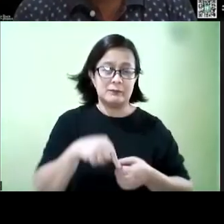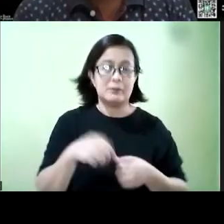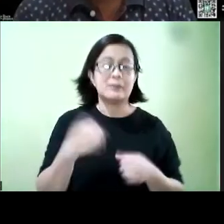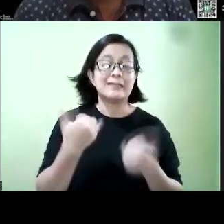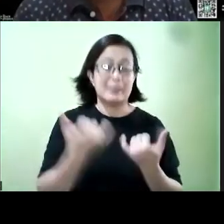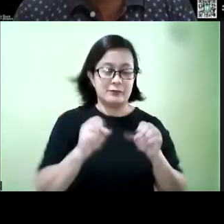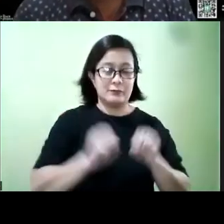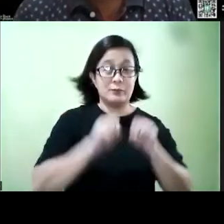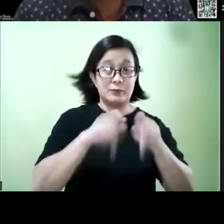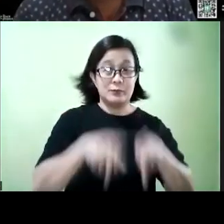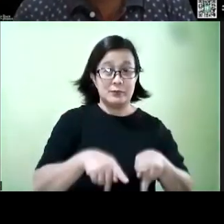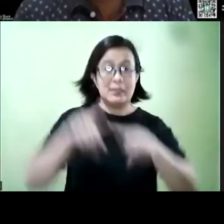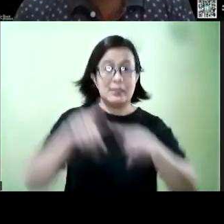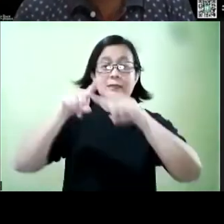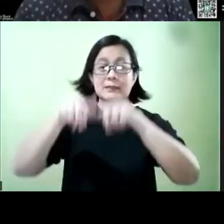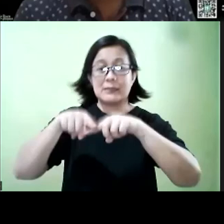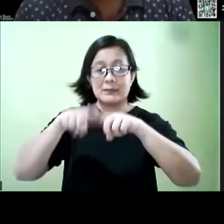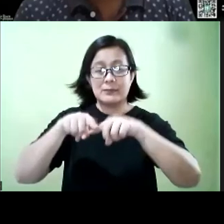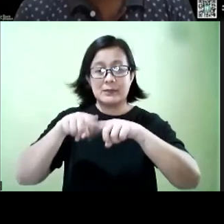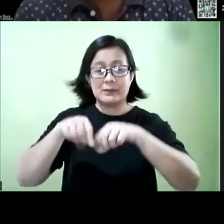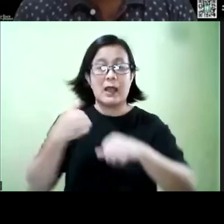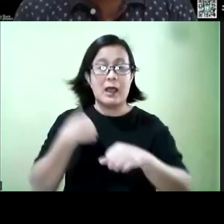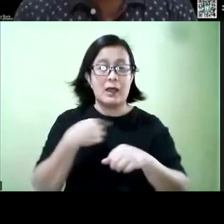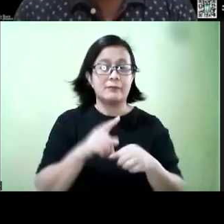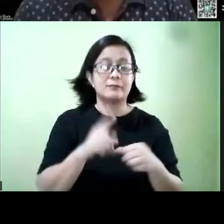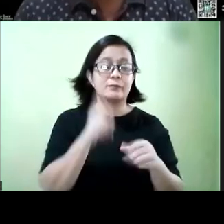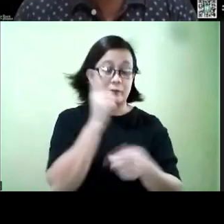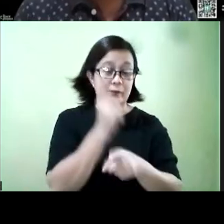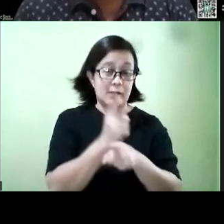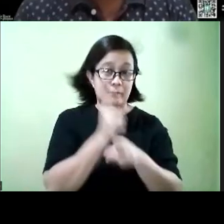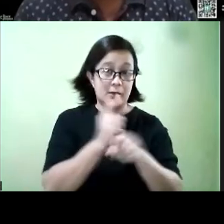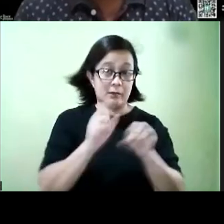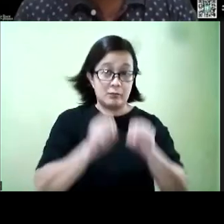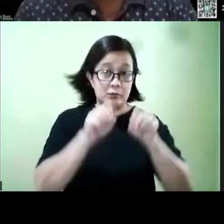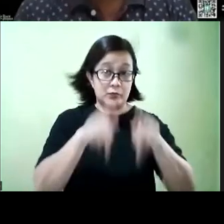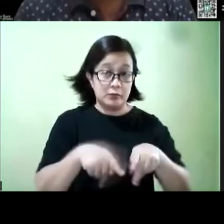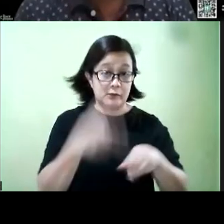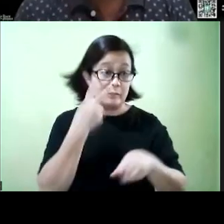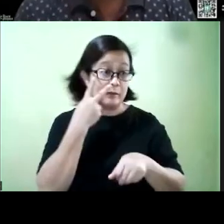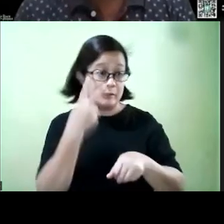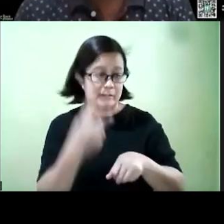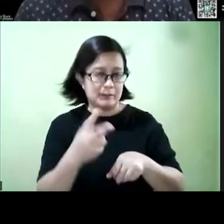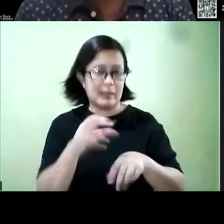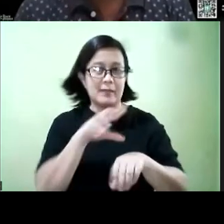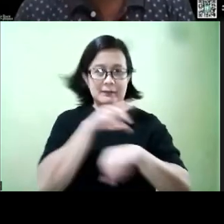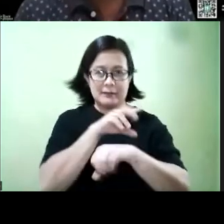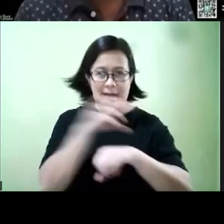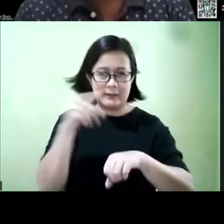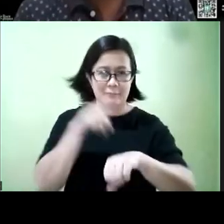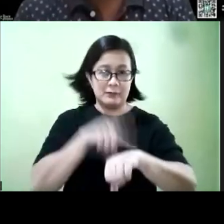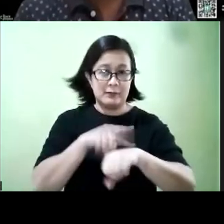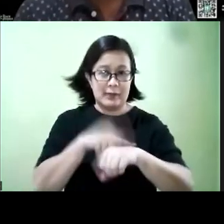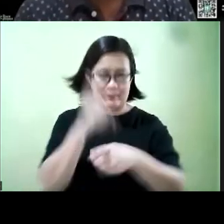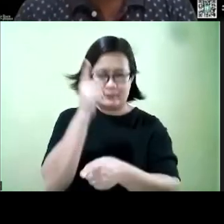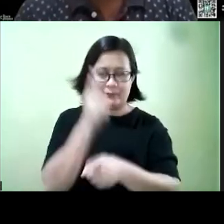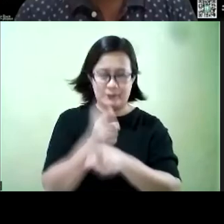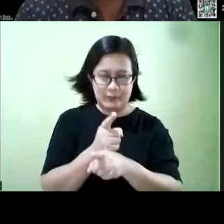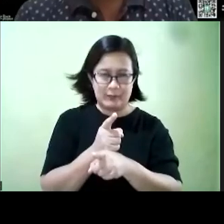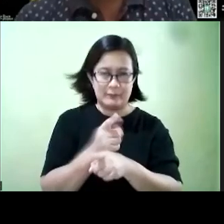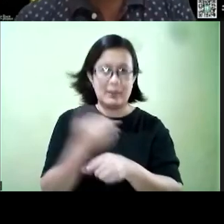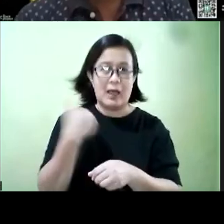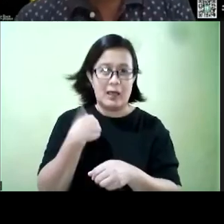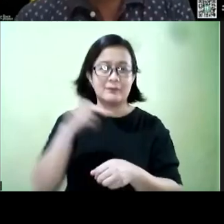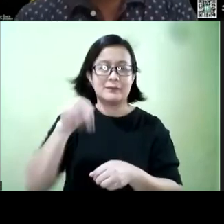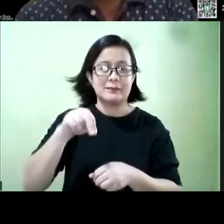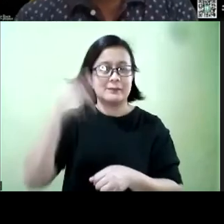So it depends. When the right opportunity comes and if you see that the timing is right, yun. So dapat may i-consider